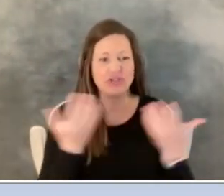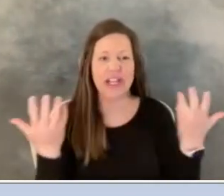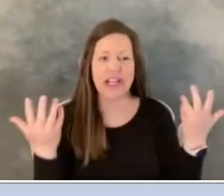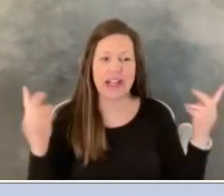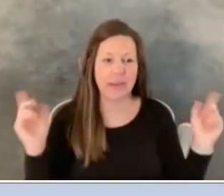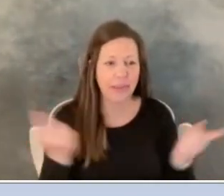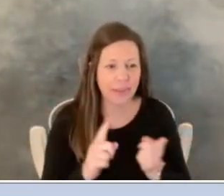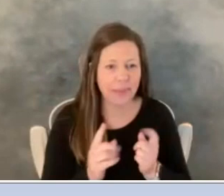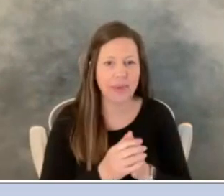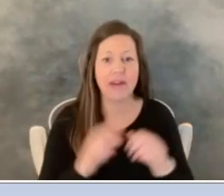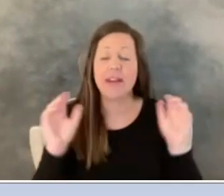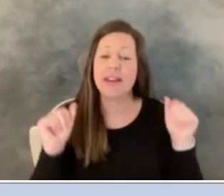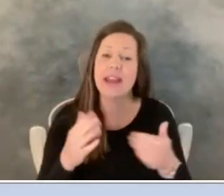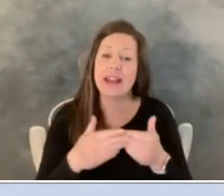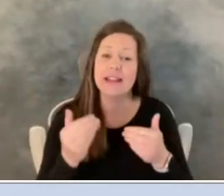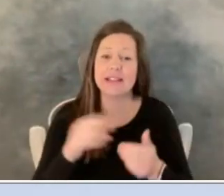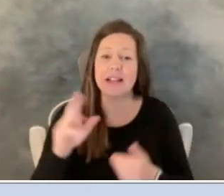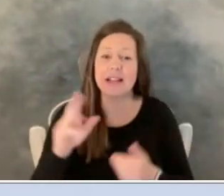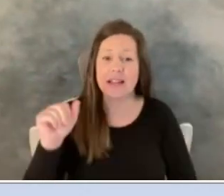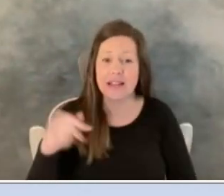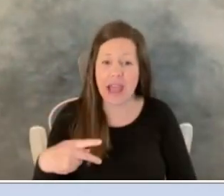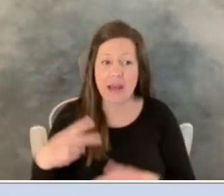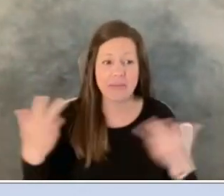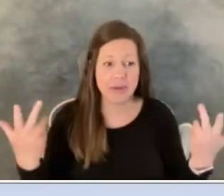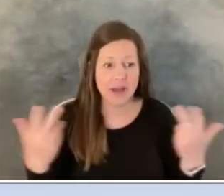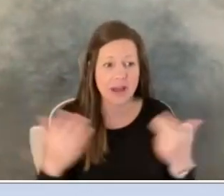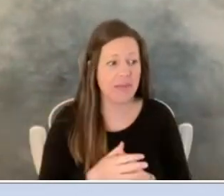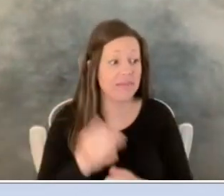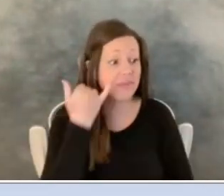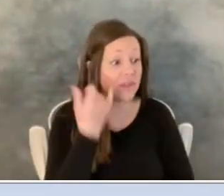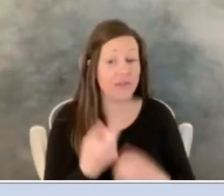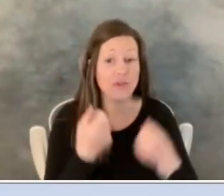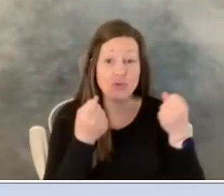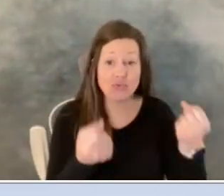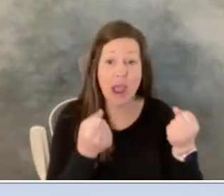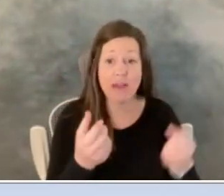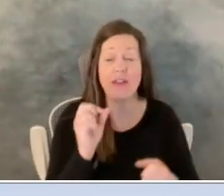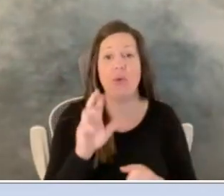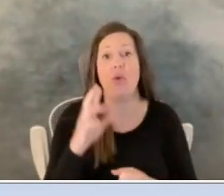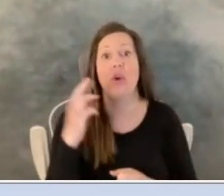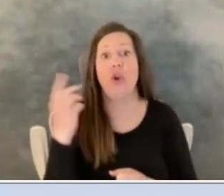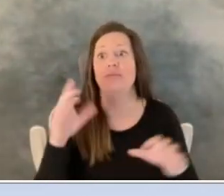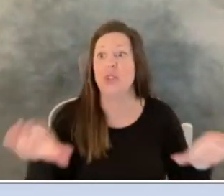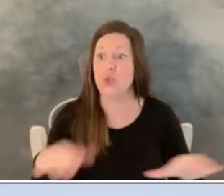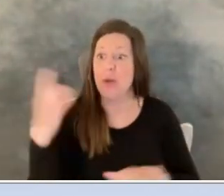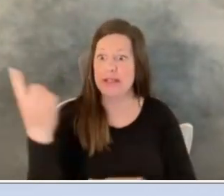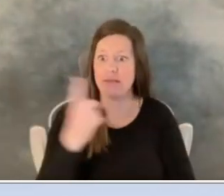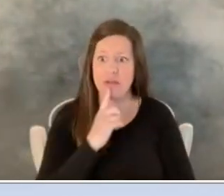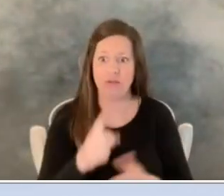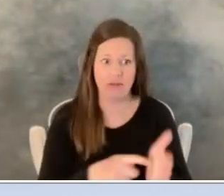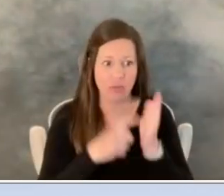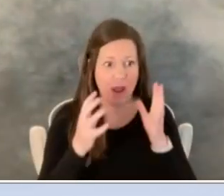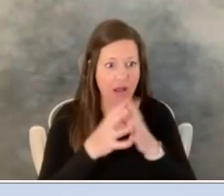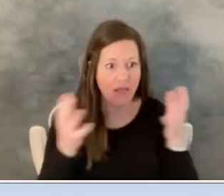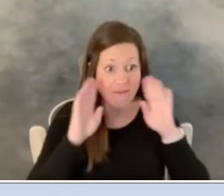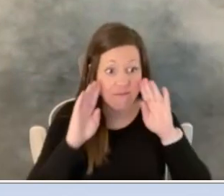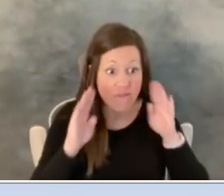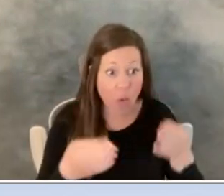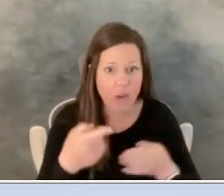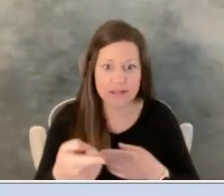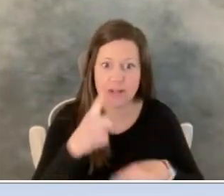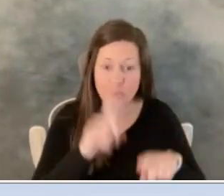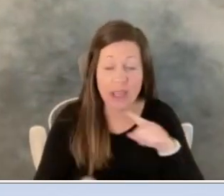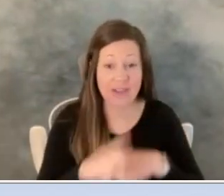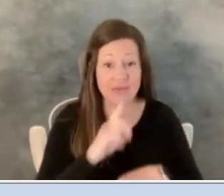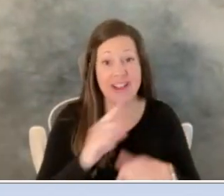easily, and it can also become a dangerous situation if you're driving or doing something that requires hyperacute focus, and you cannot maintain that. That